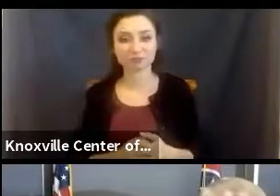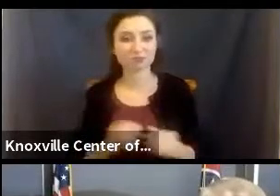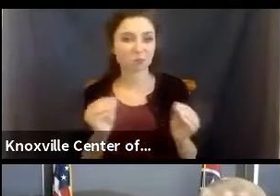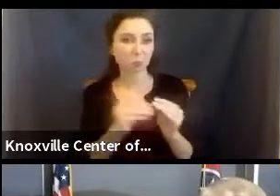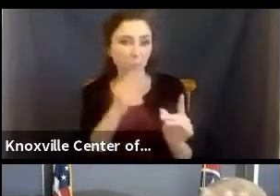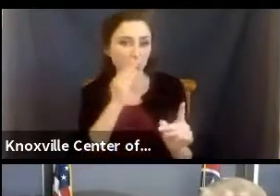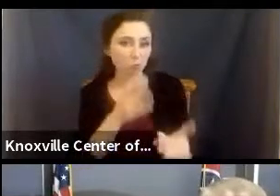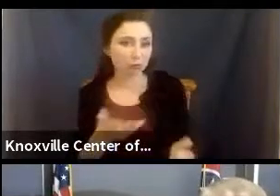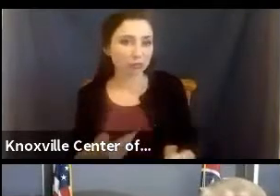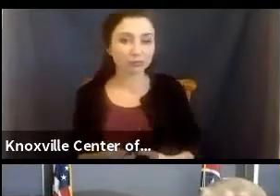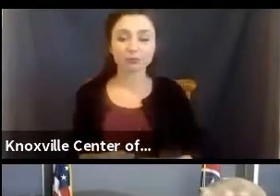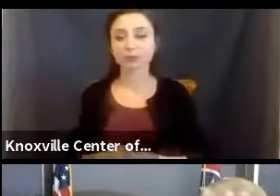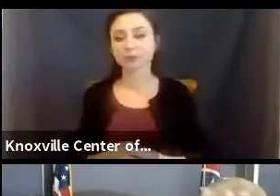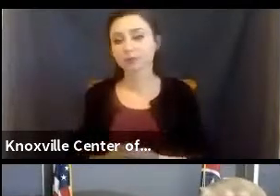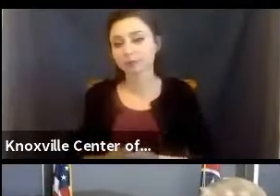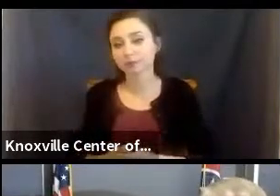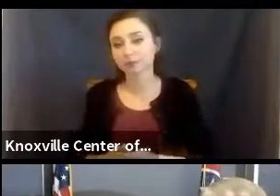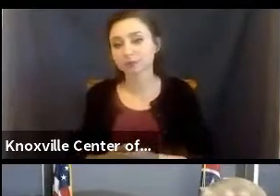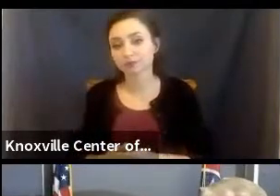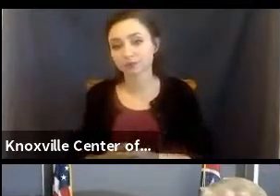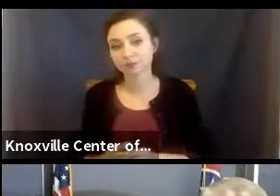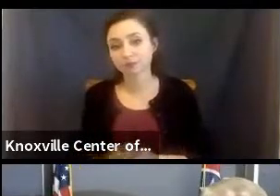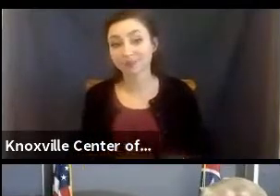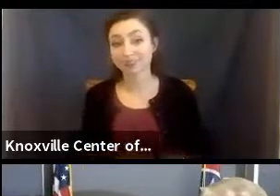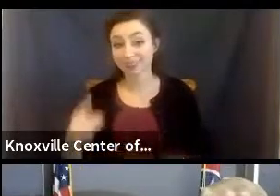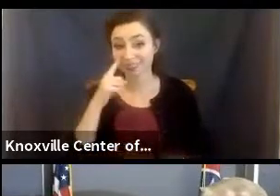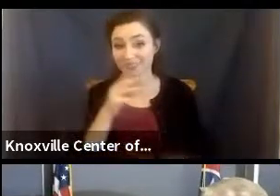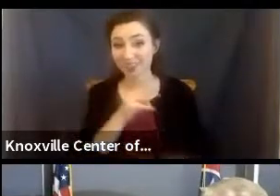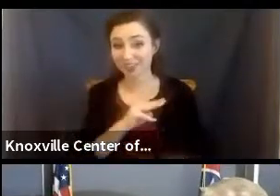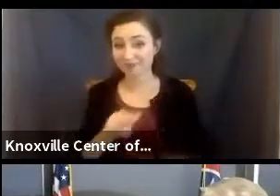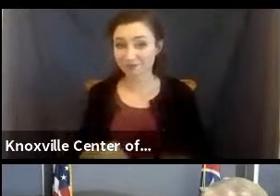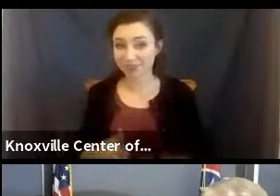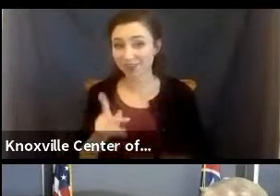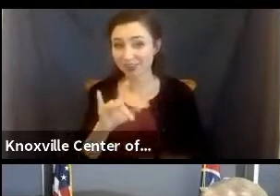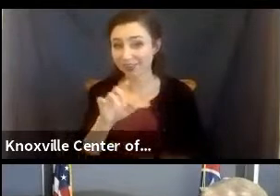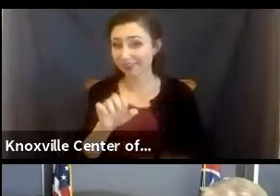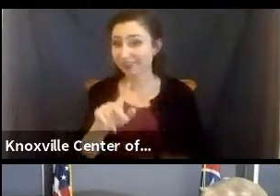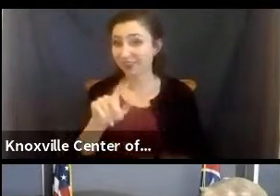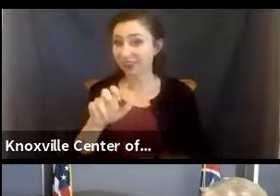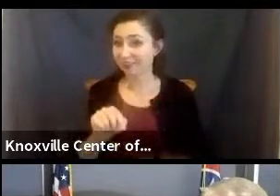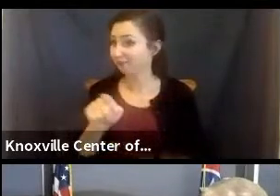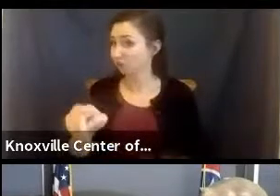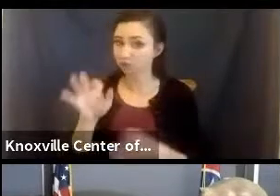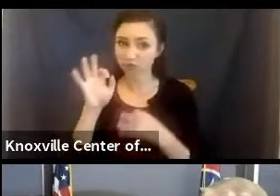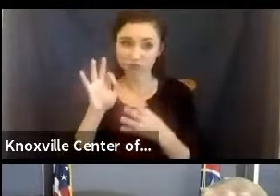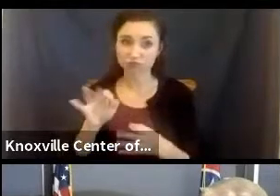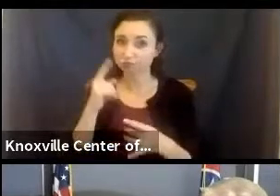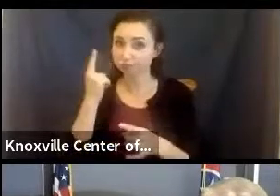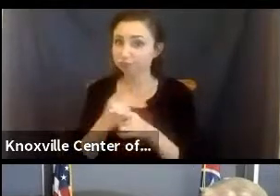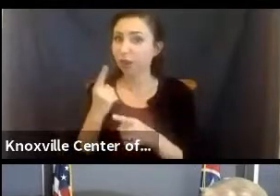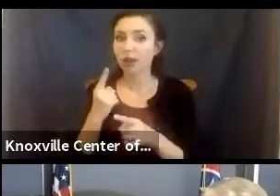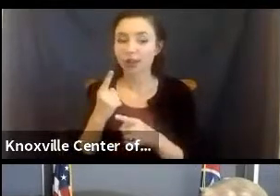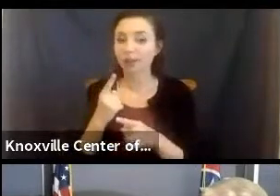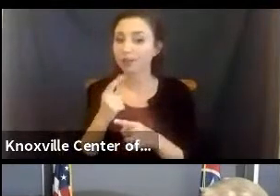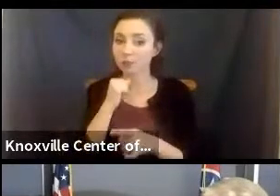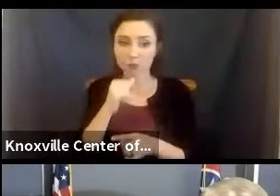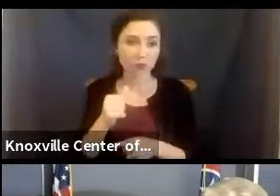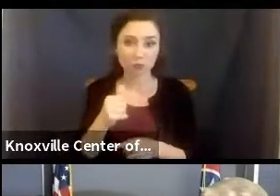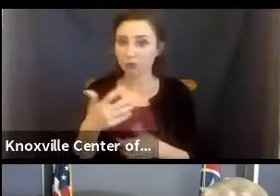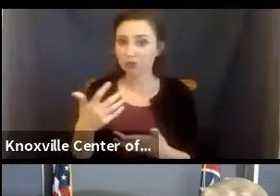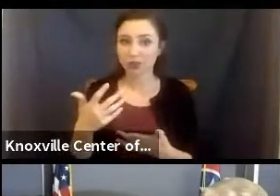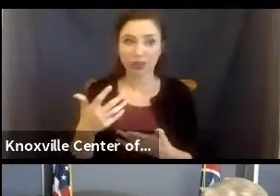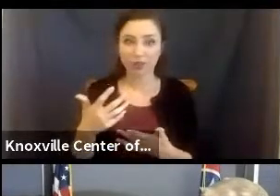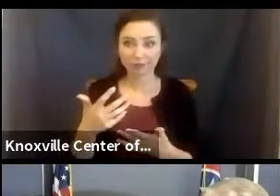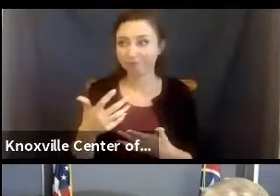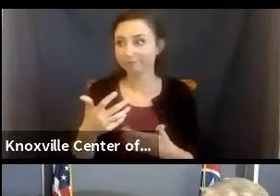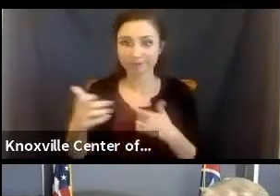directly. So I think Mayor Kincannon hit the nail on the head. We aren't in charge of passing laws or what we